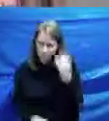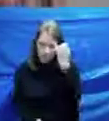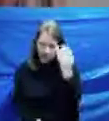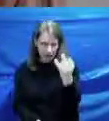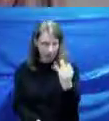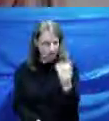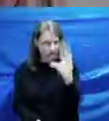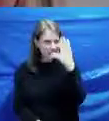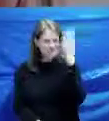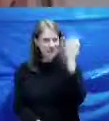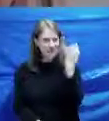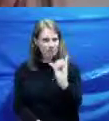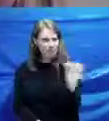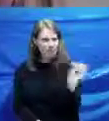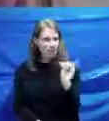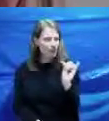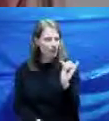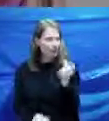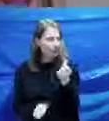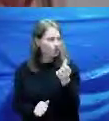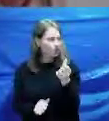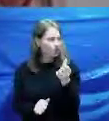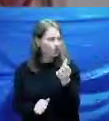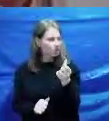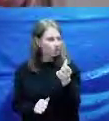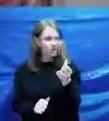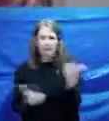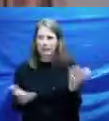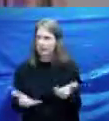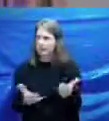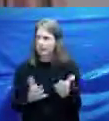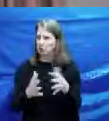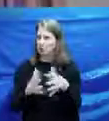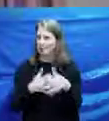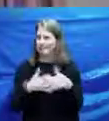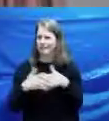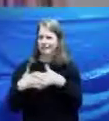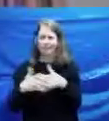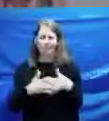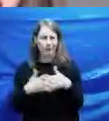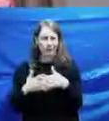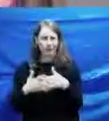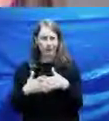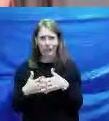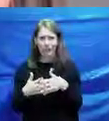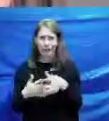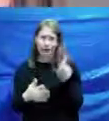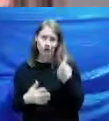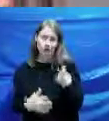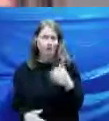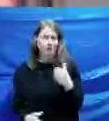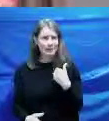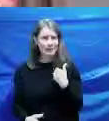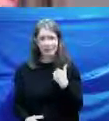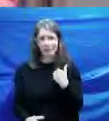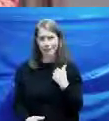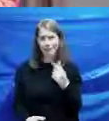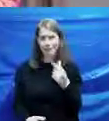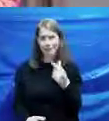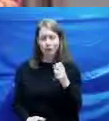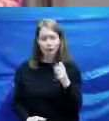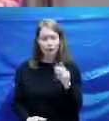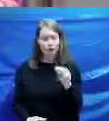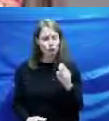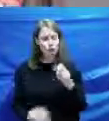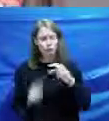good at math. Every other country believes if you work hard, you can do better. And, you know, I